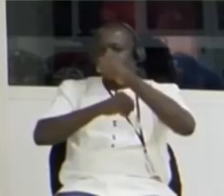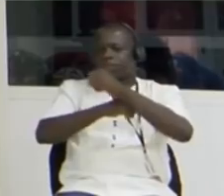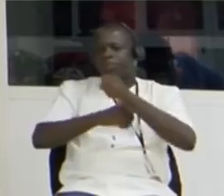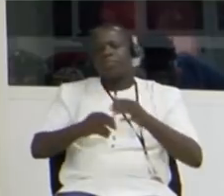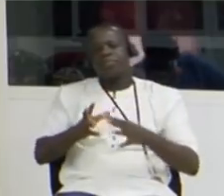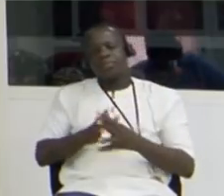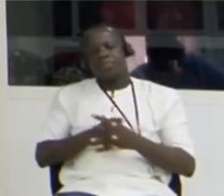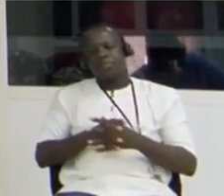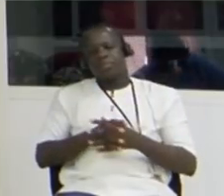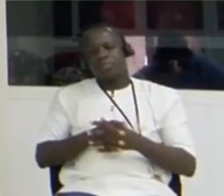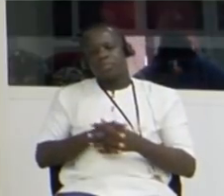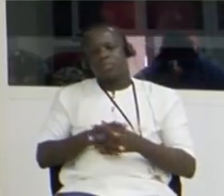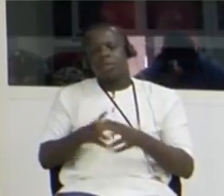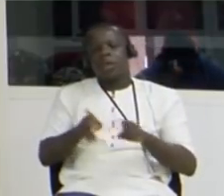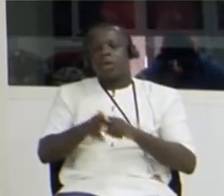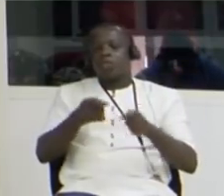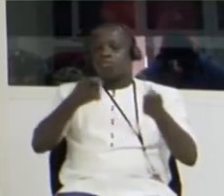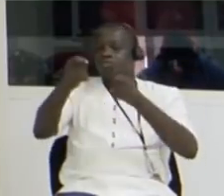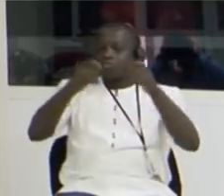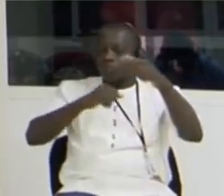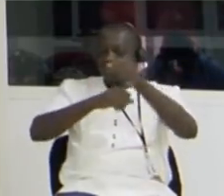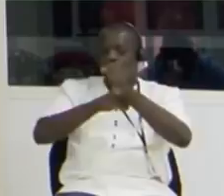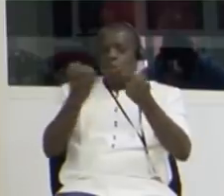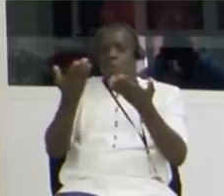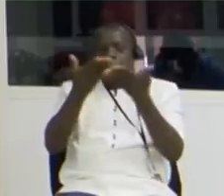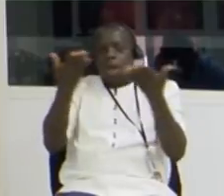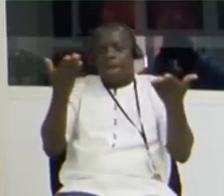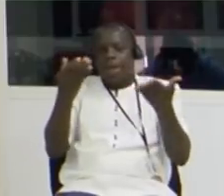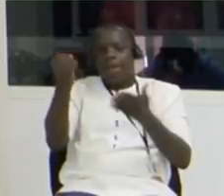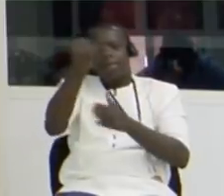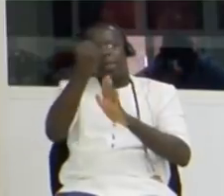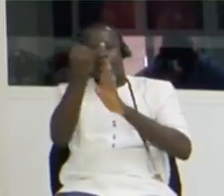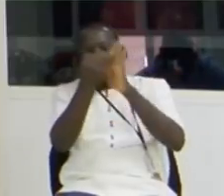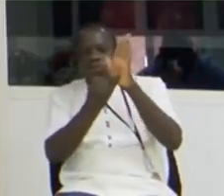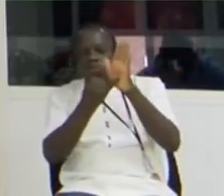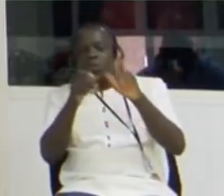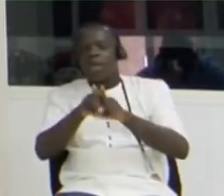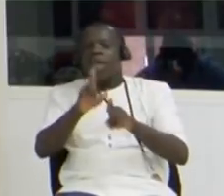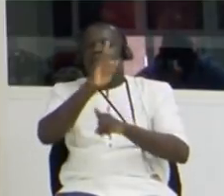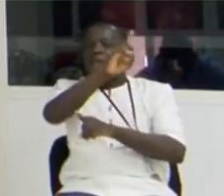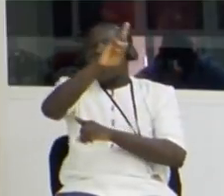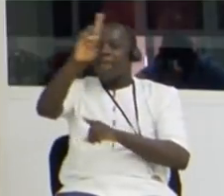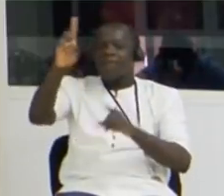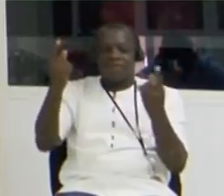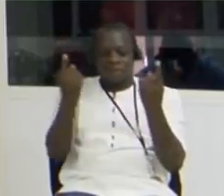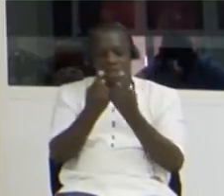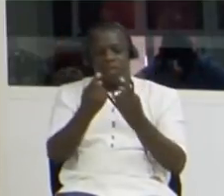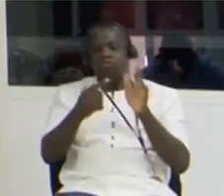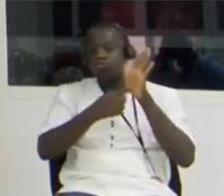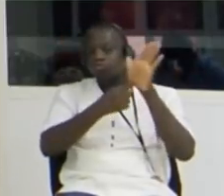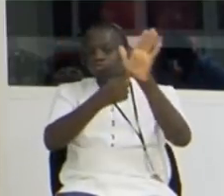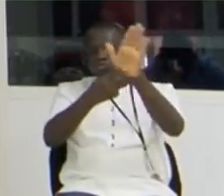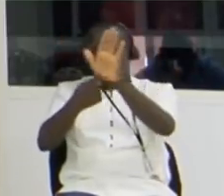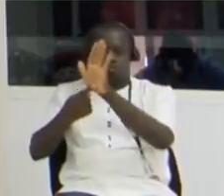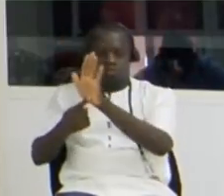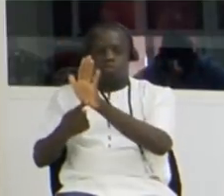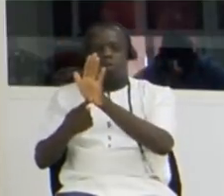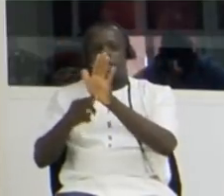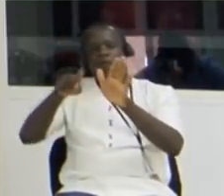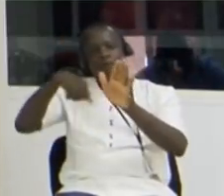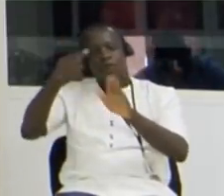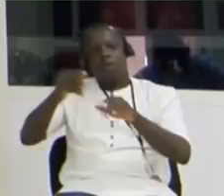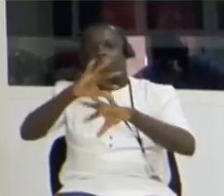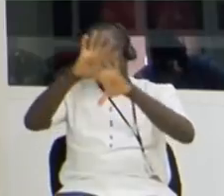Managing the scholarship, because the issue is everything was properly laid out for, and they